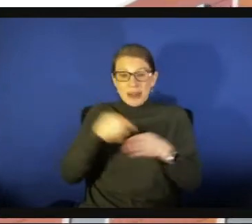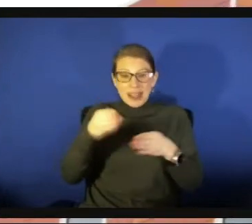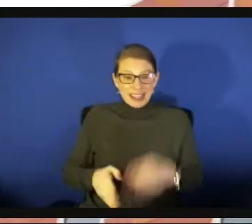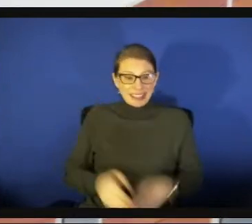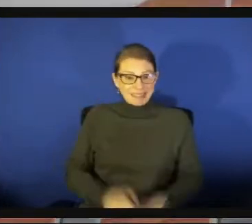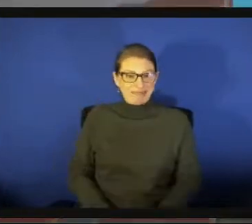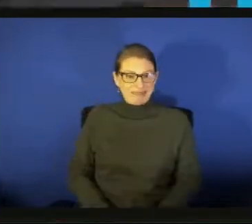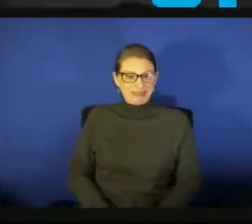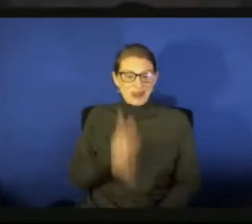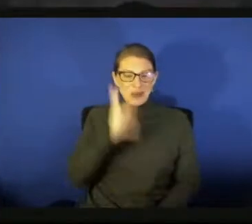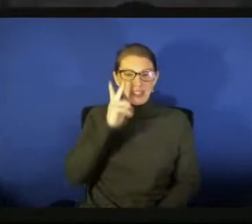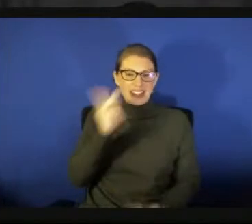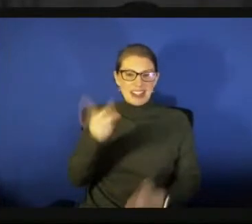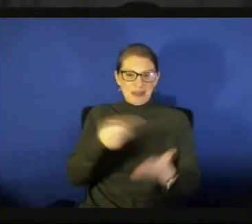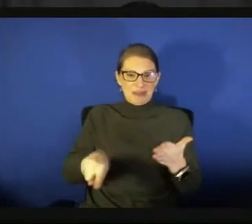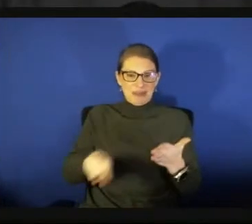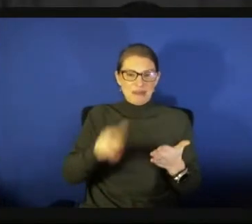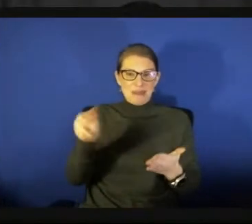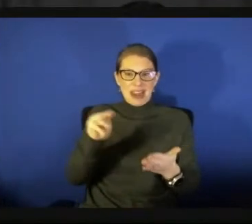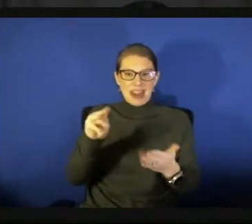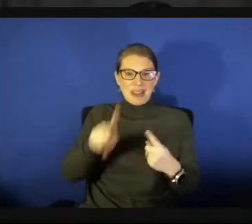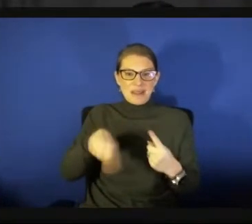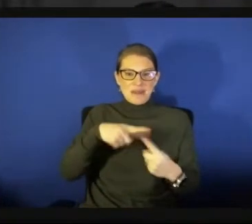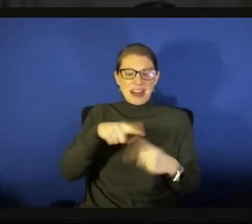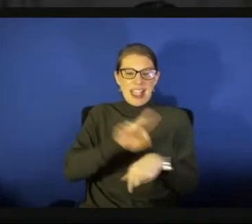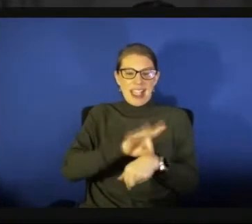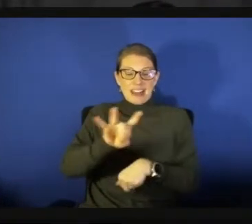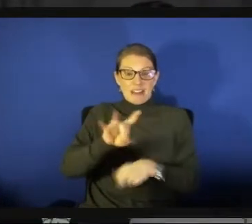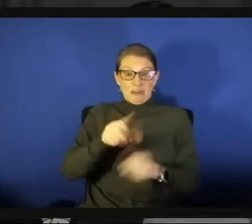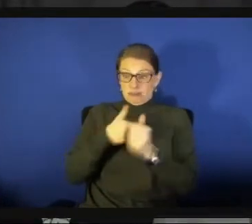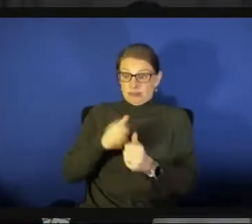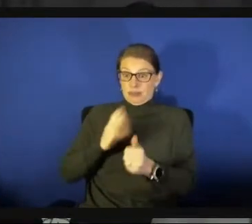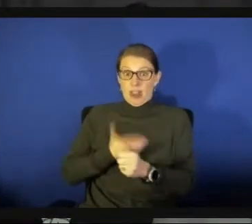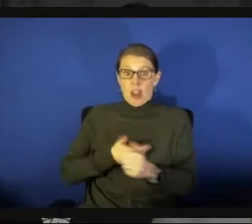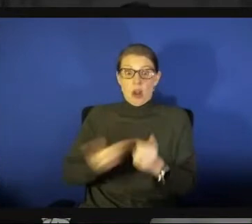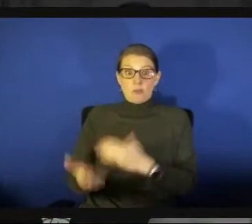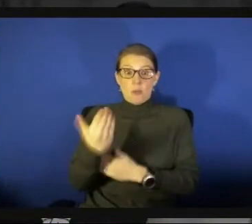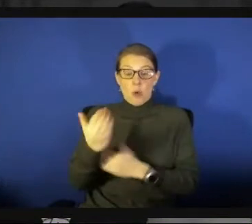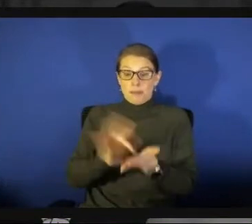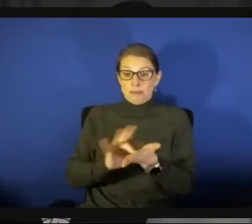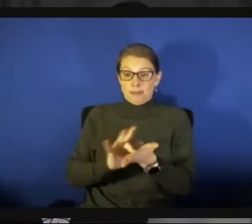8. Subscribe to our morning medical update and open